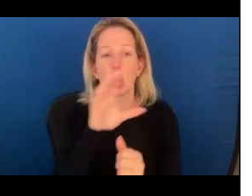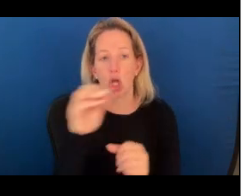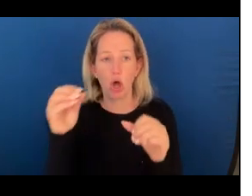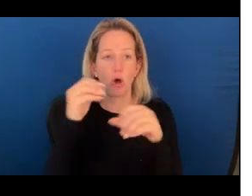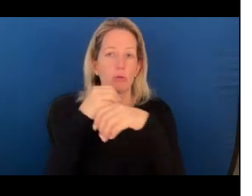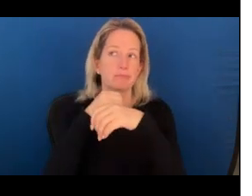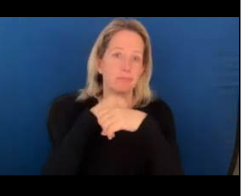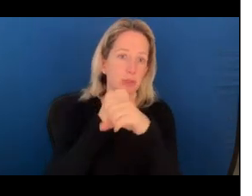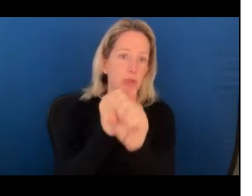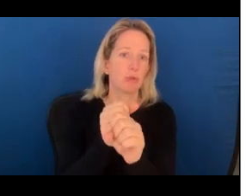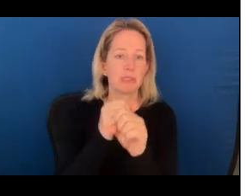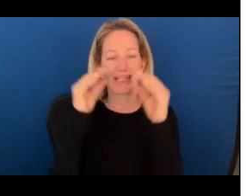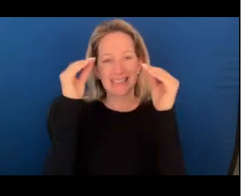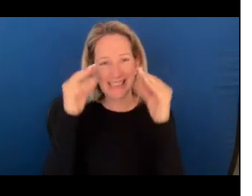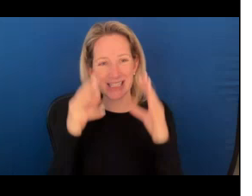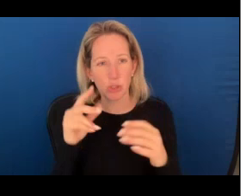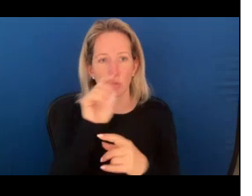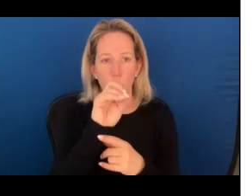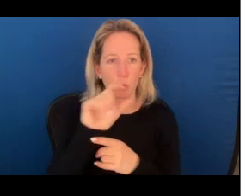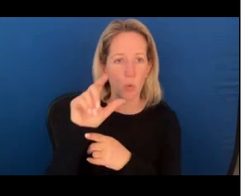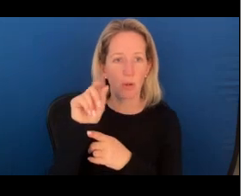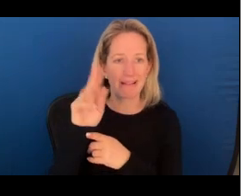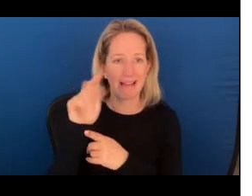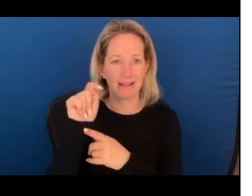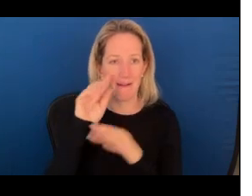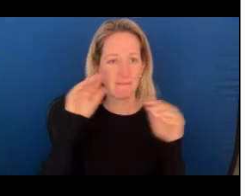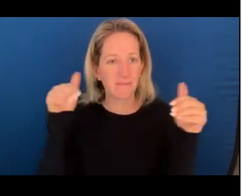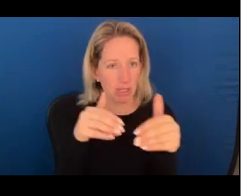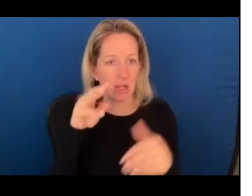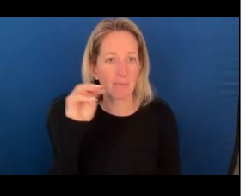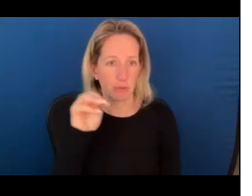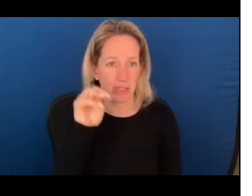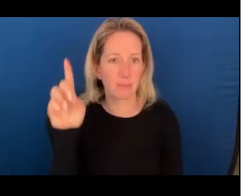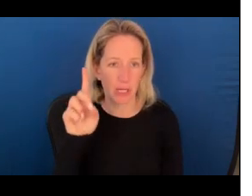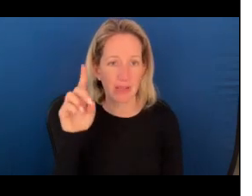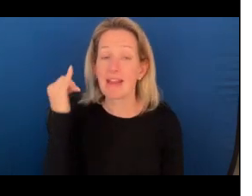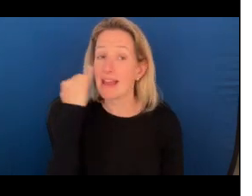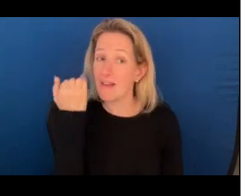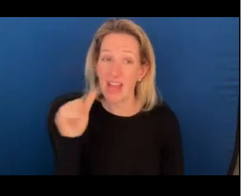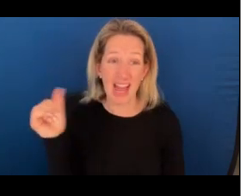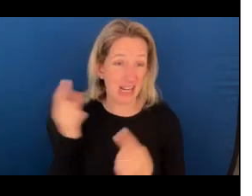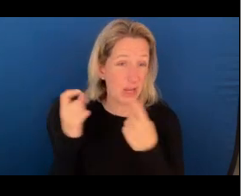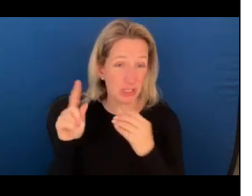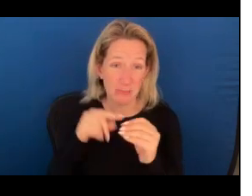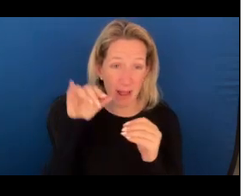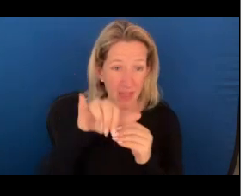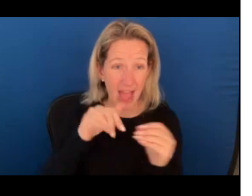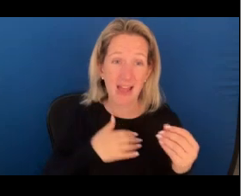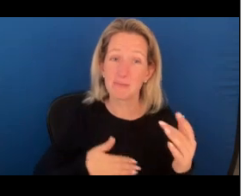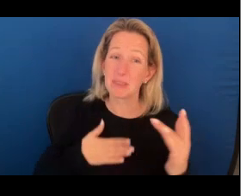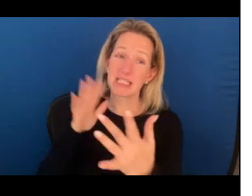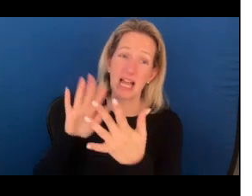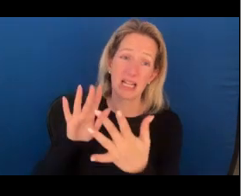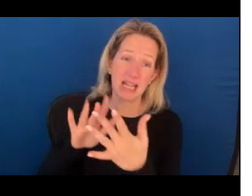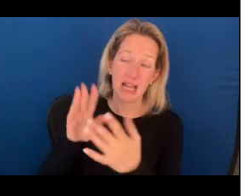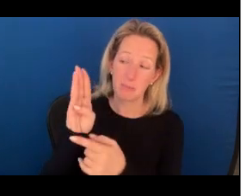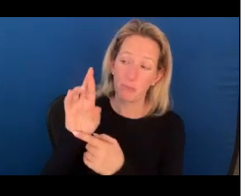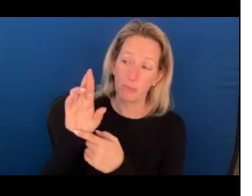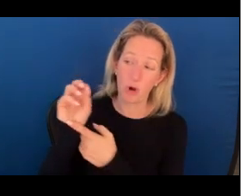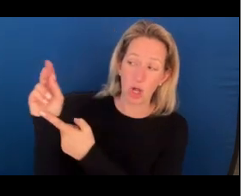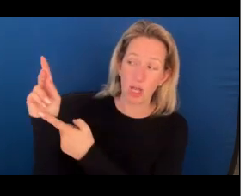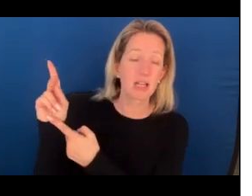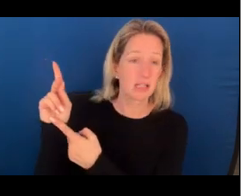toolkit focused on marine debris. So if you have questions about that, definitely get in touch with Brooke over yonder,